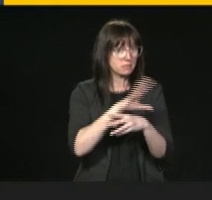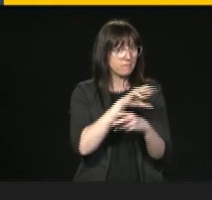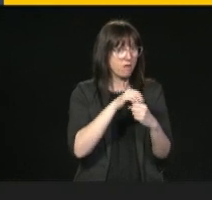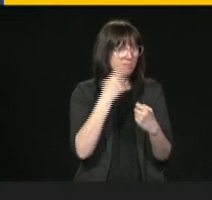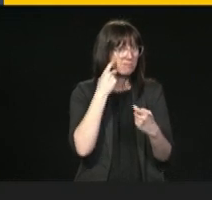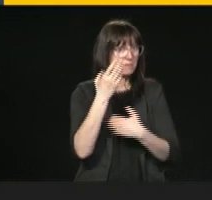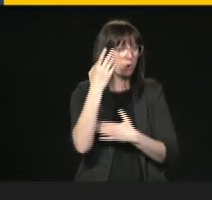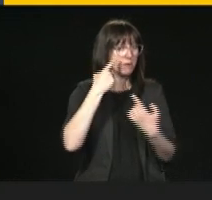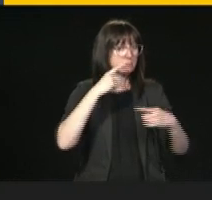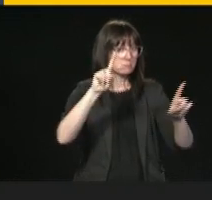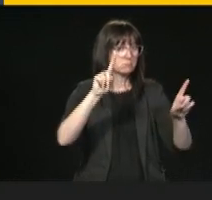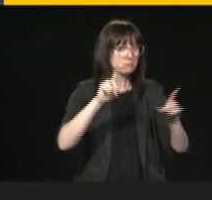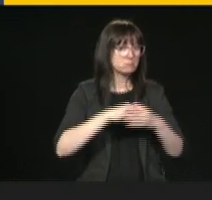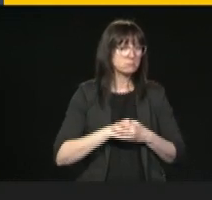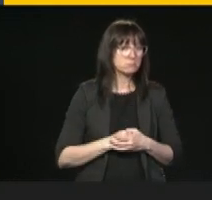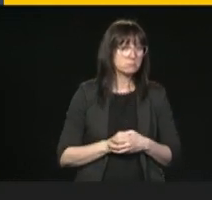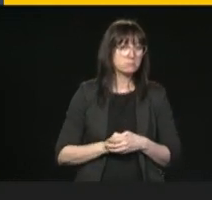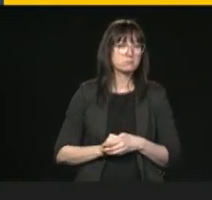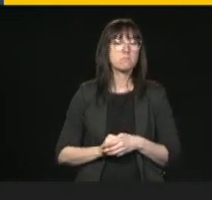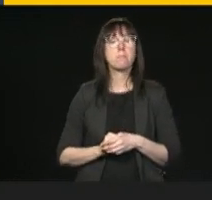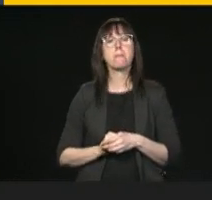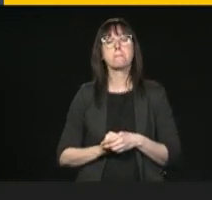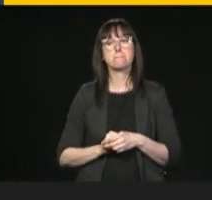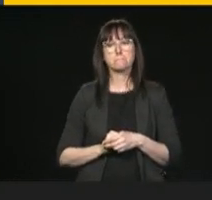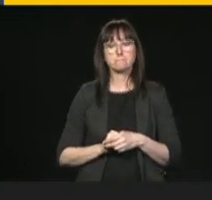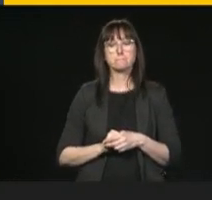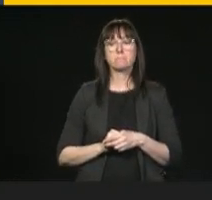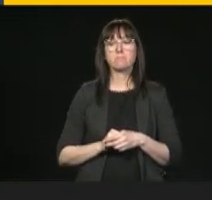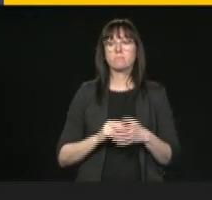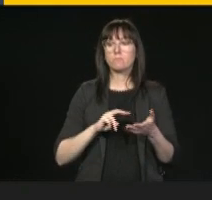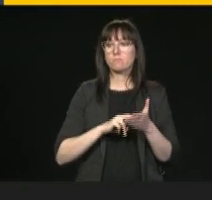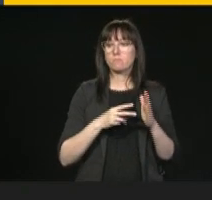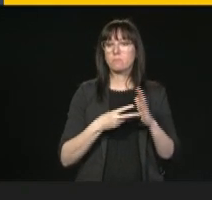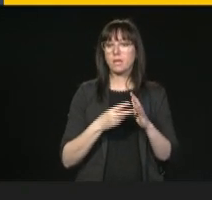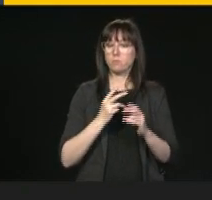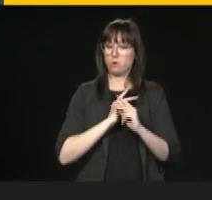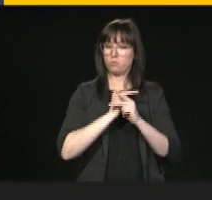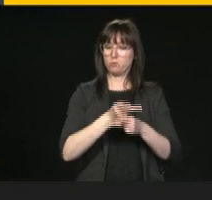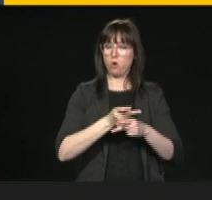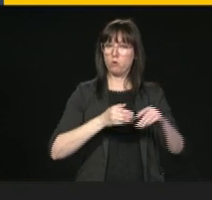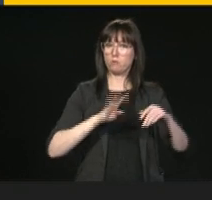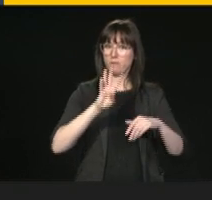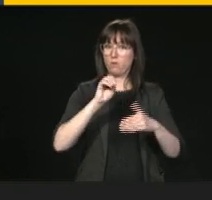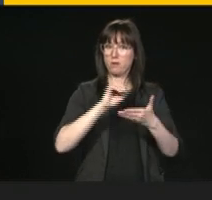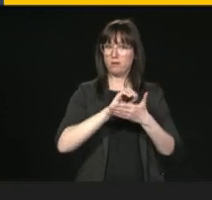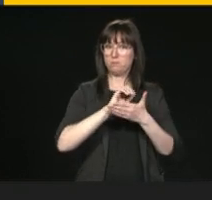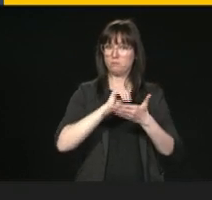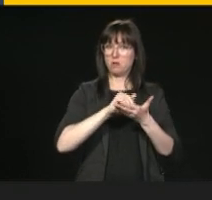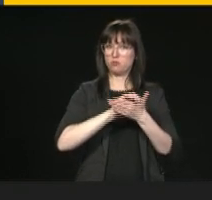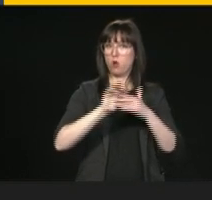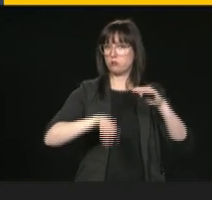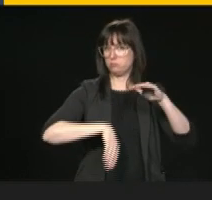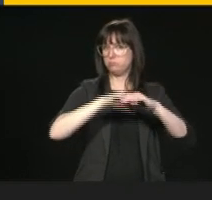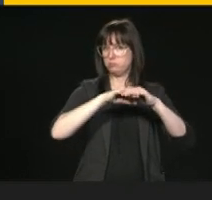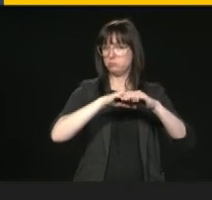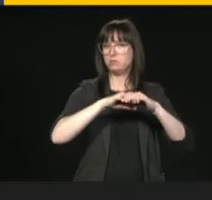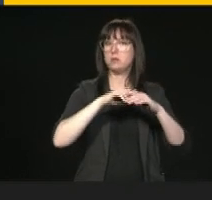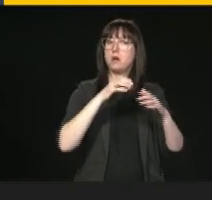That is the possibility of a loan up to $40,000 for small and medium-sized businesses, and that's very important